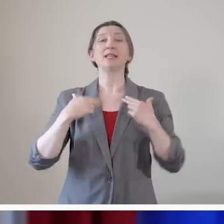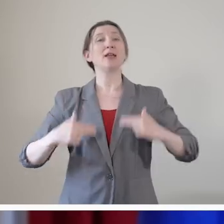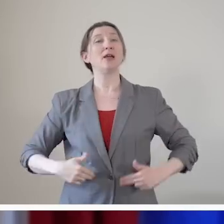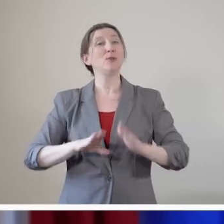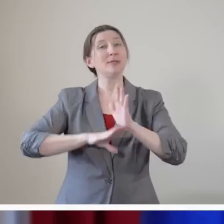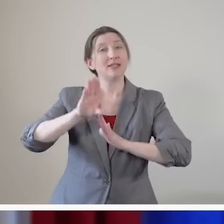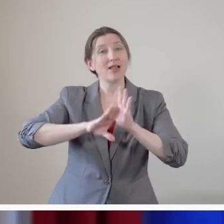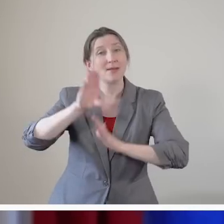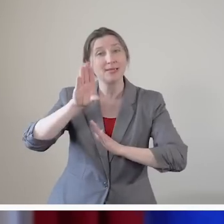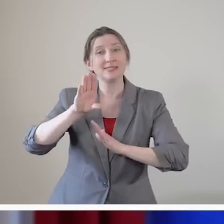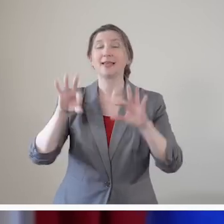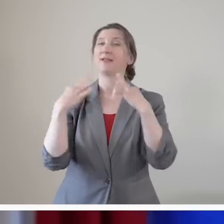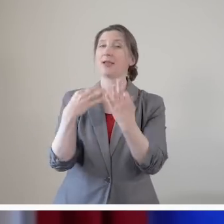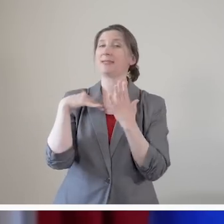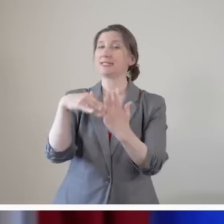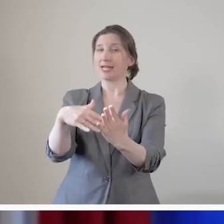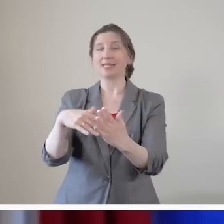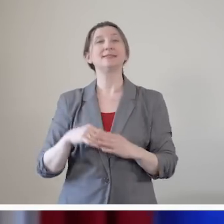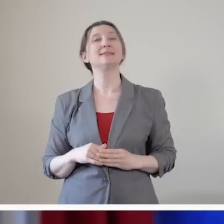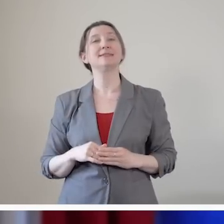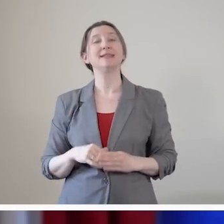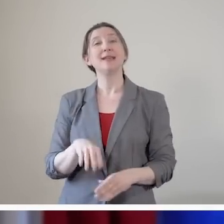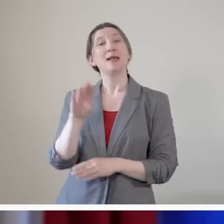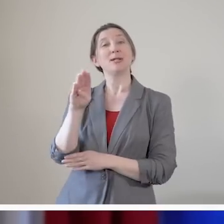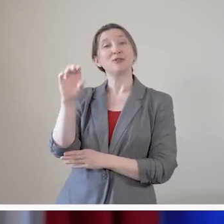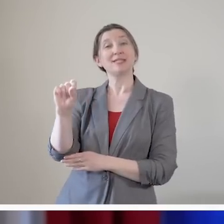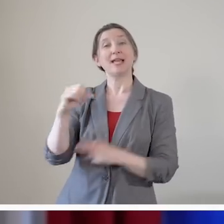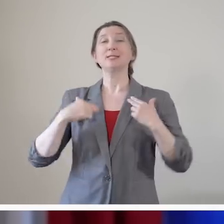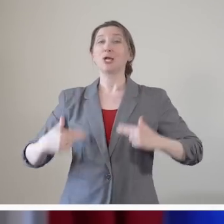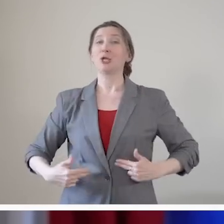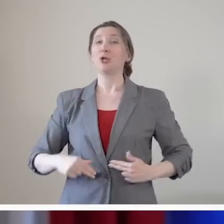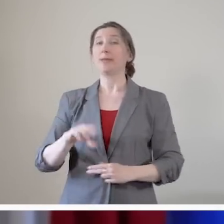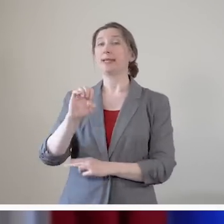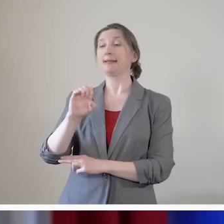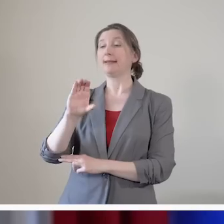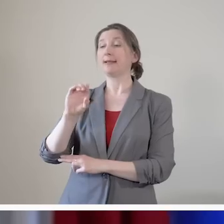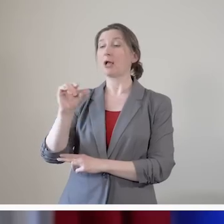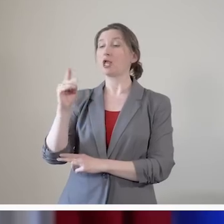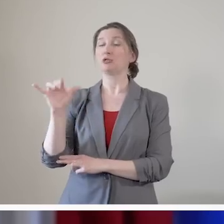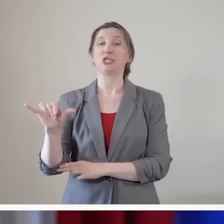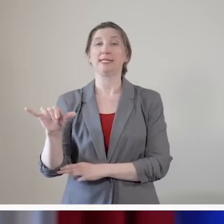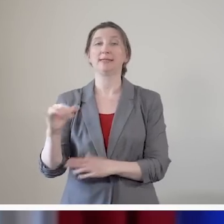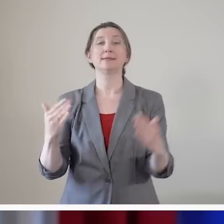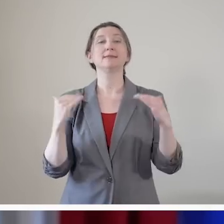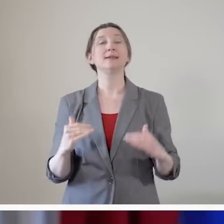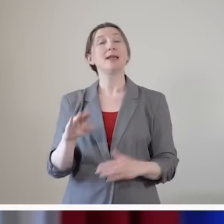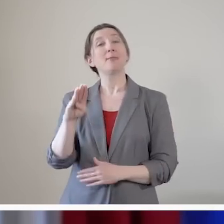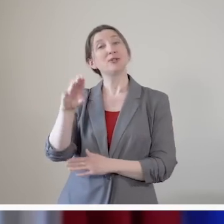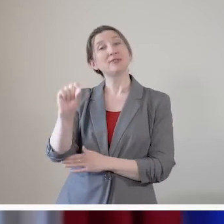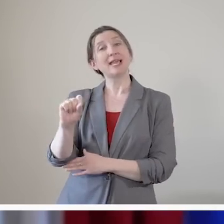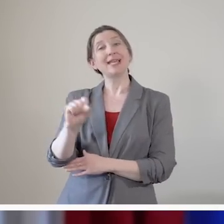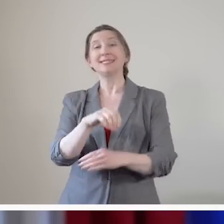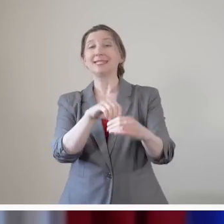Development and Family Studies, Bachelor of Science, Human Ecology, Bachelor of Science, Interior